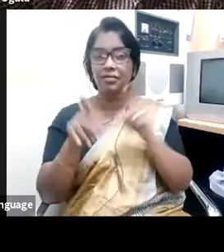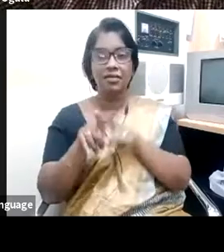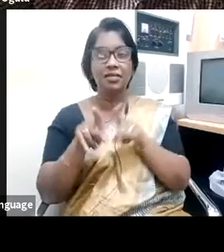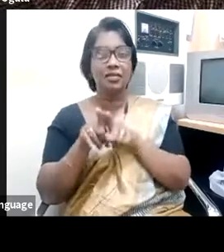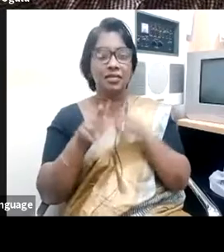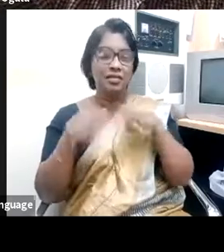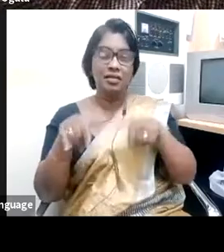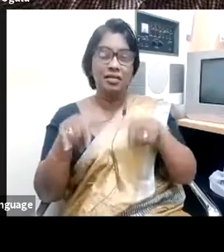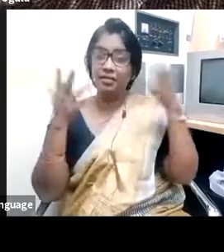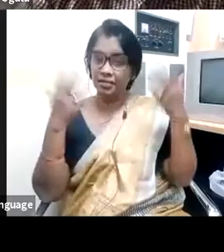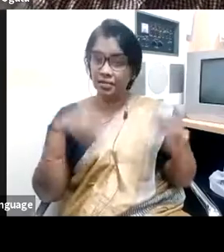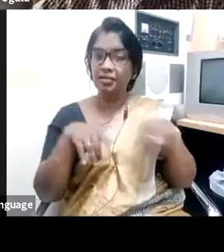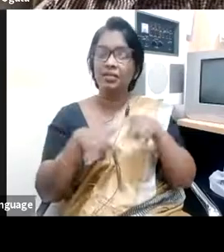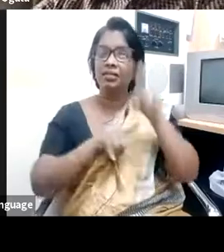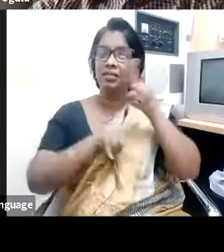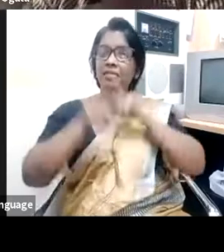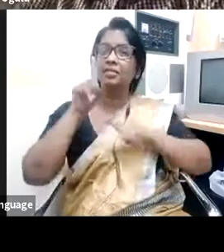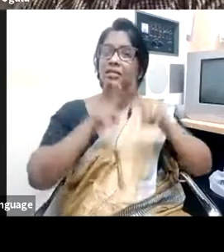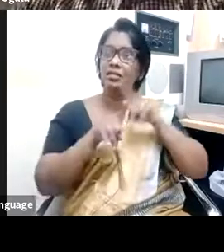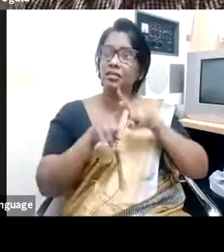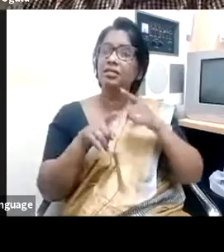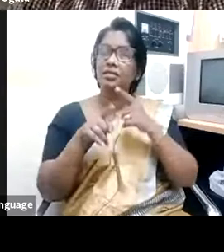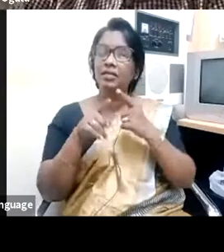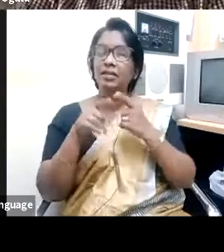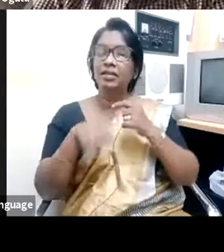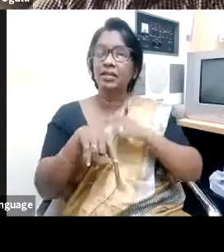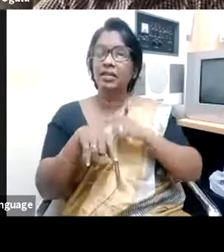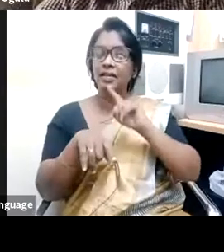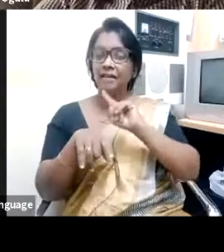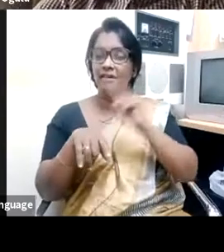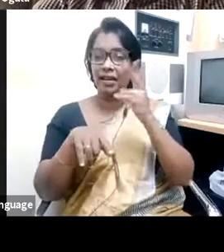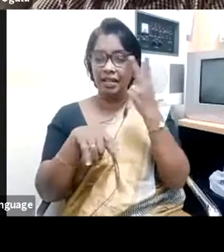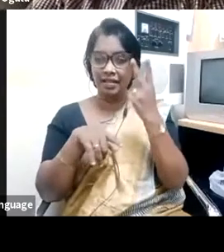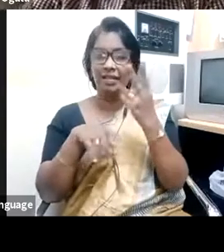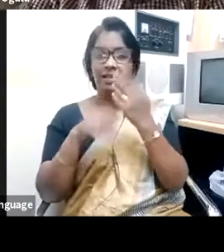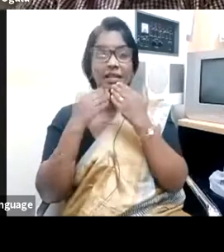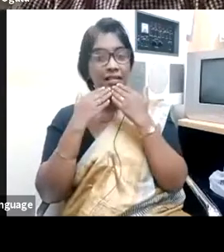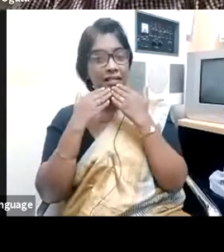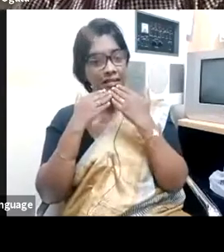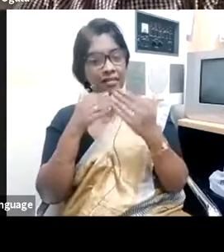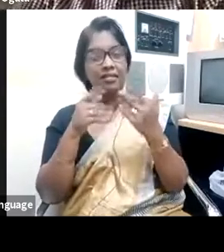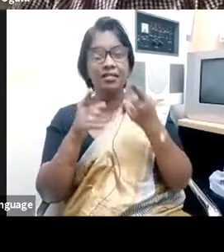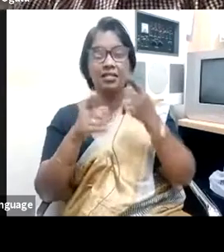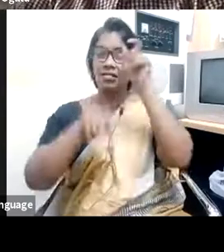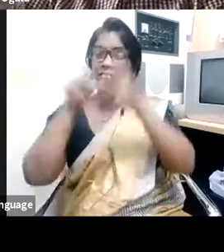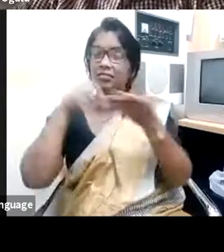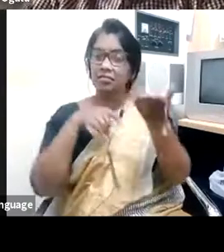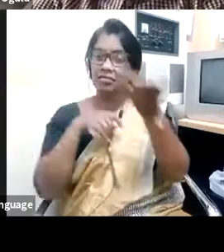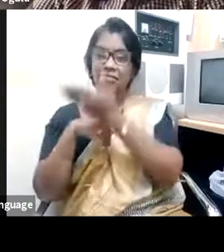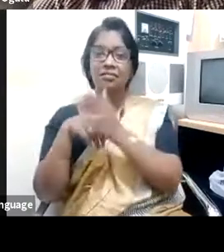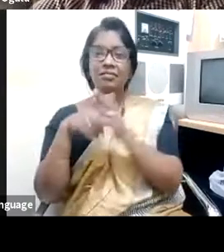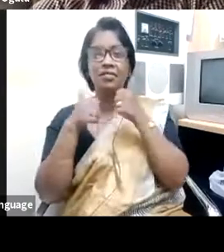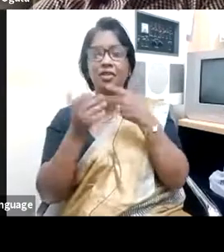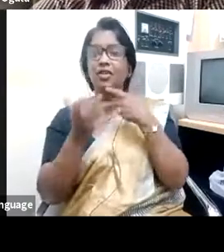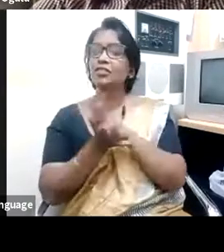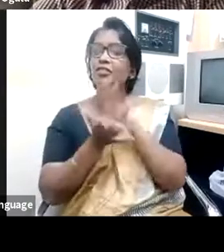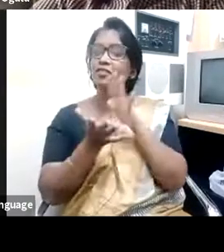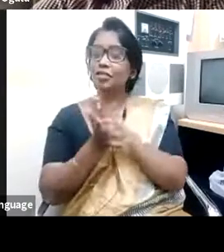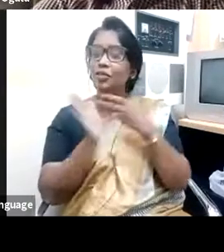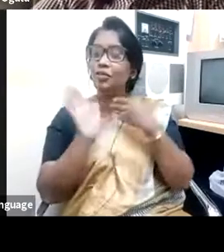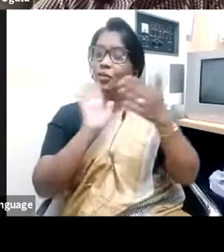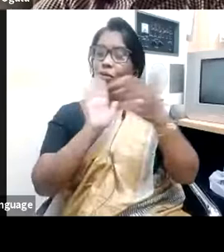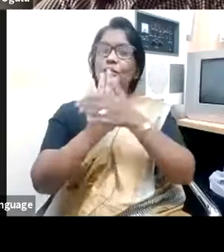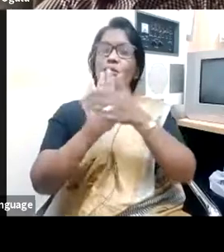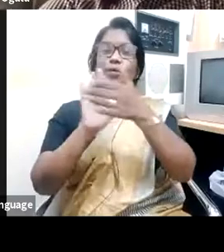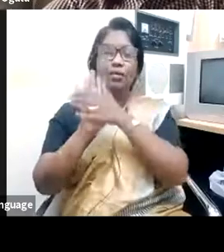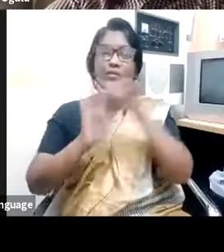So in the next 2 minutes, thank you very much, dear panelists. It's for me, it's been a pleasure to have you all part of this insightful panel, and I look forward to